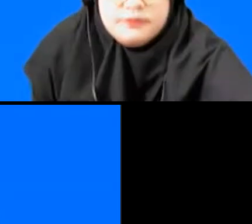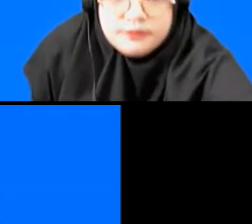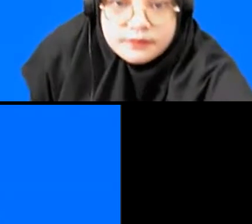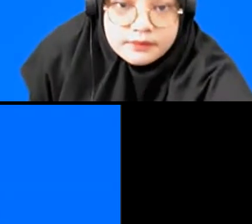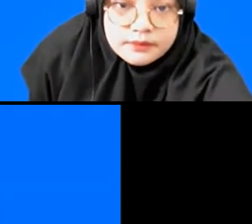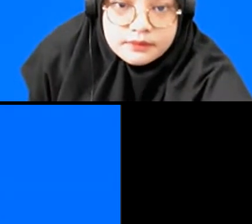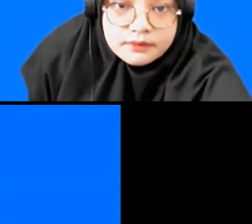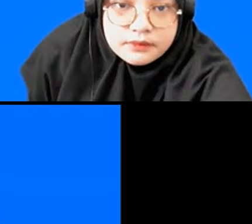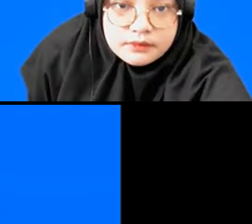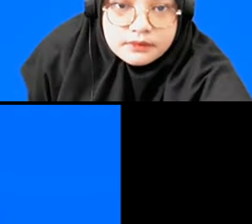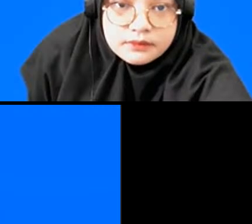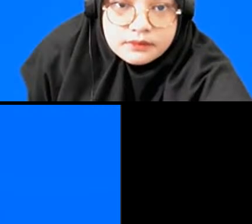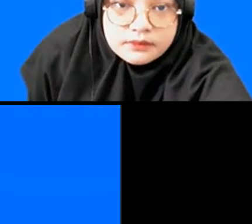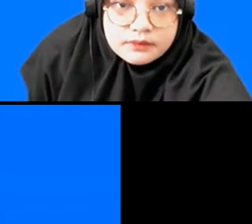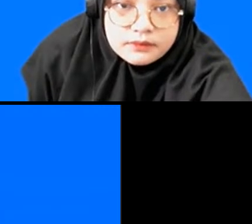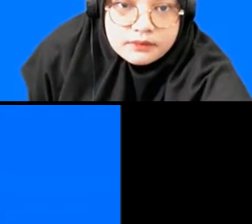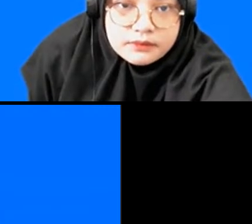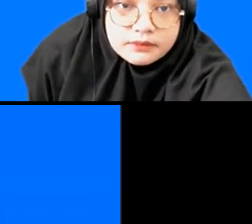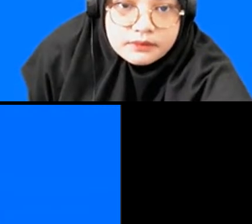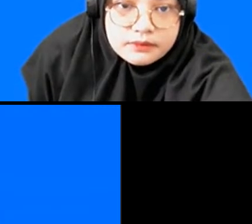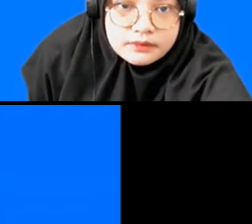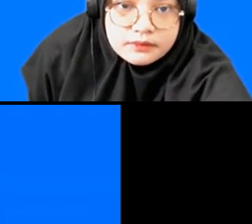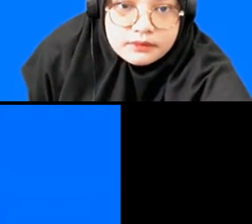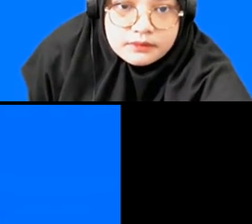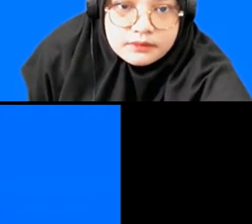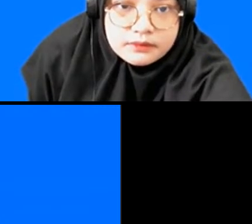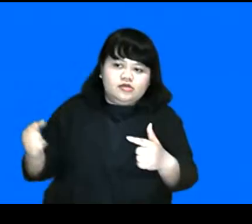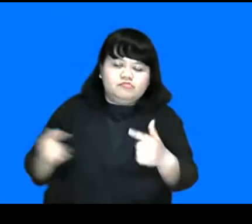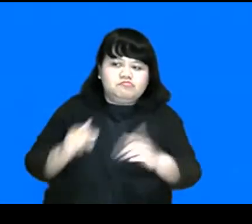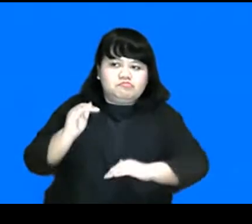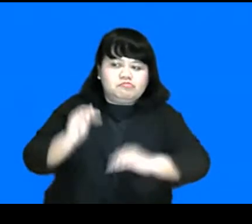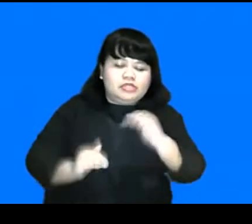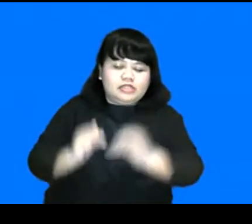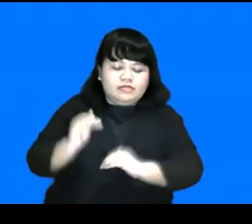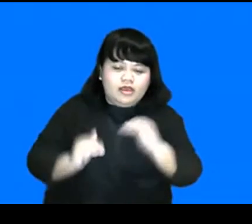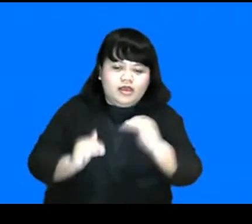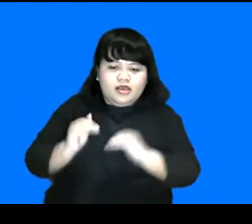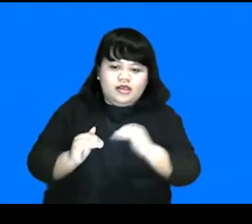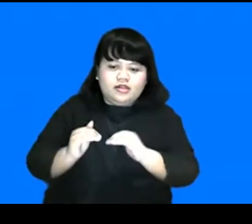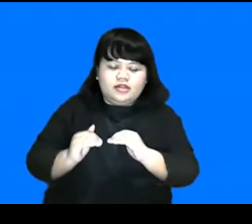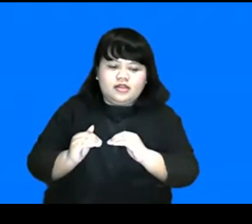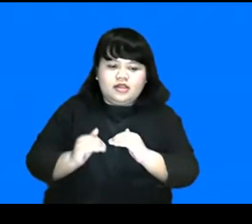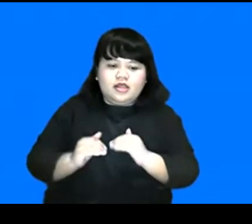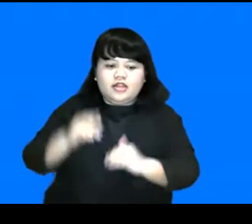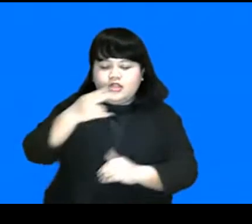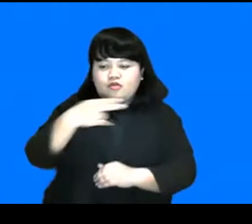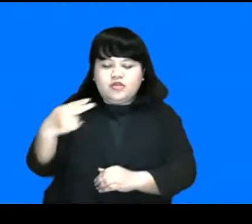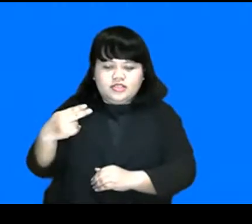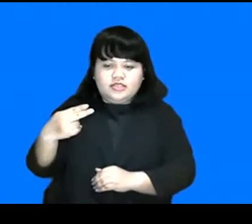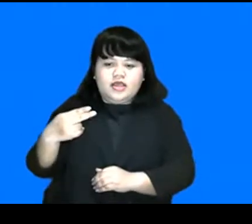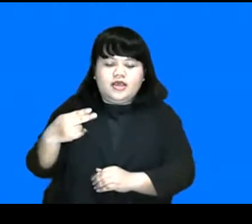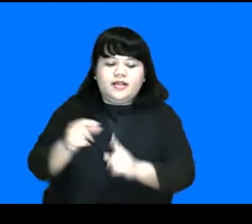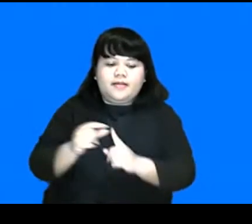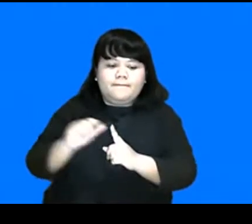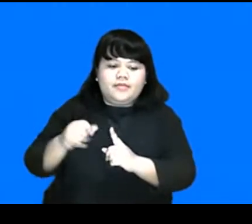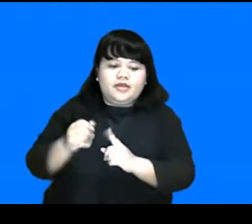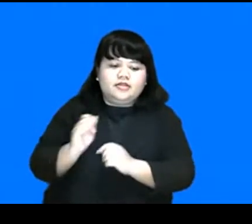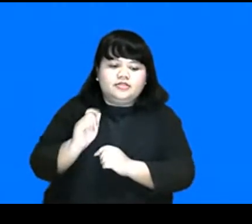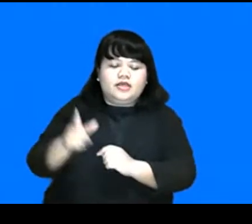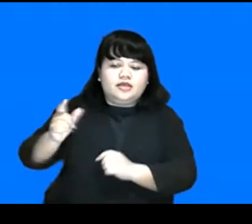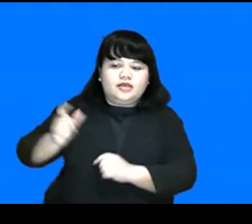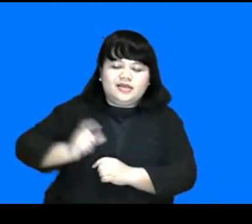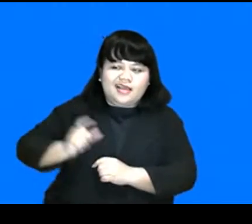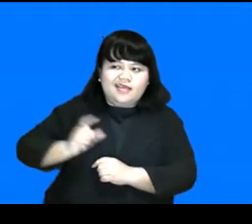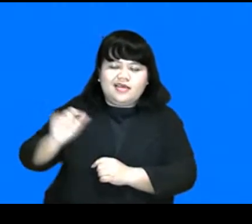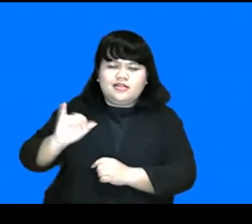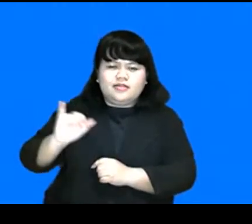the consideration of wealth tax in Indonesia? And because a lot of people who are listening to us might say, okay, this is like a dream thing for, you know,